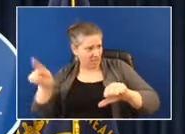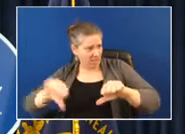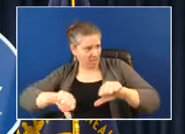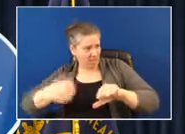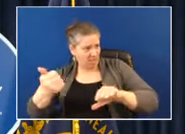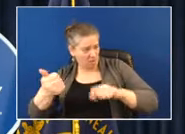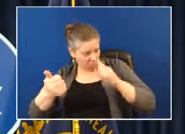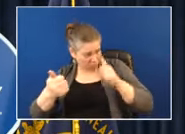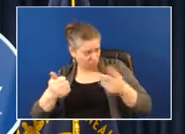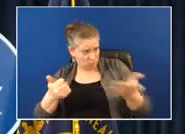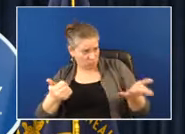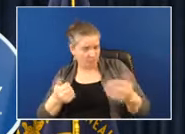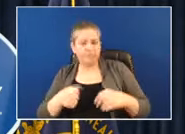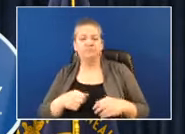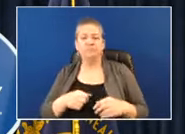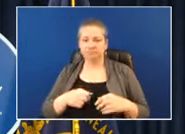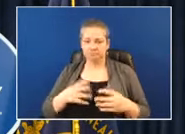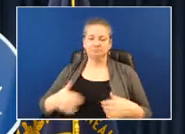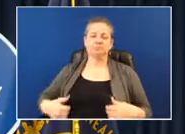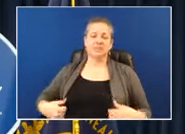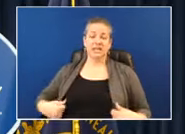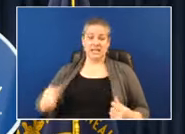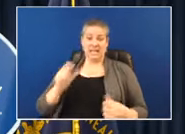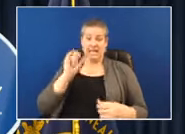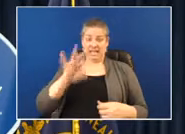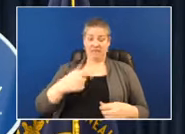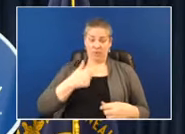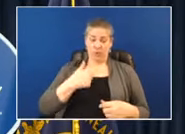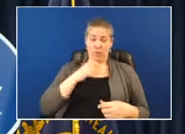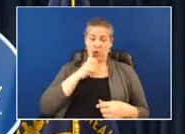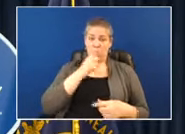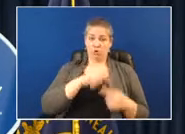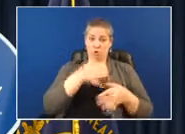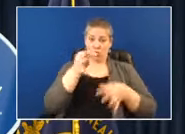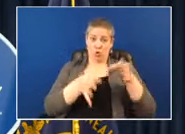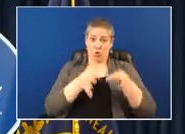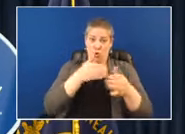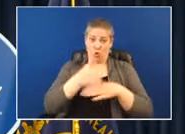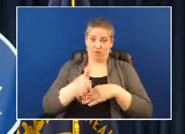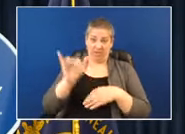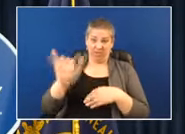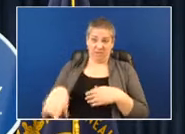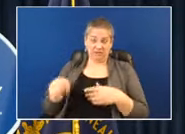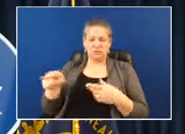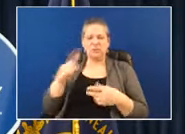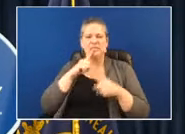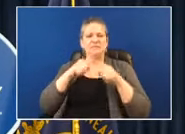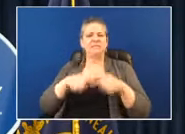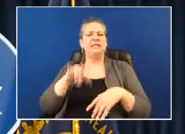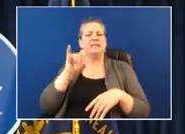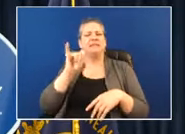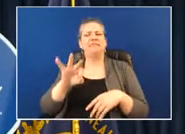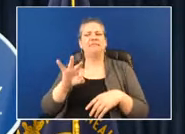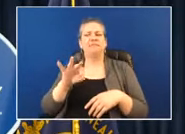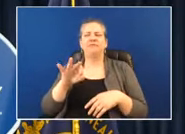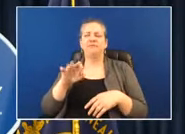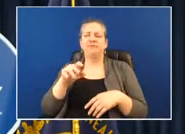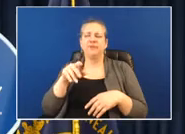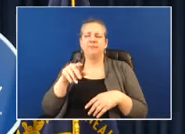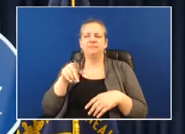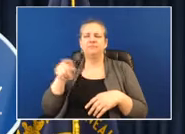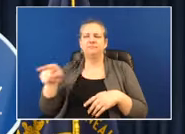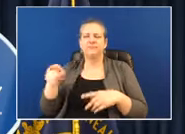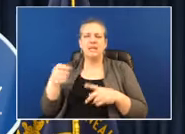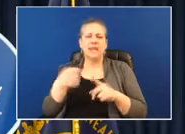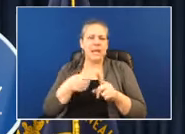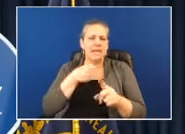So whether or not we would take something to court likely depends on, you know, whether it directly impacts the authority of the executive